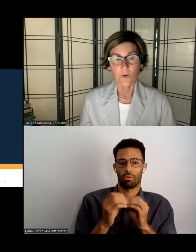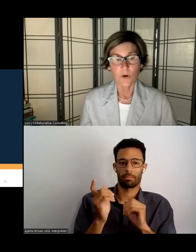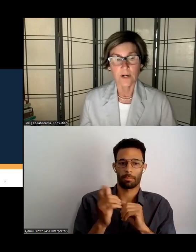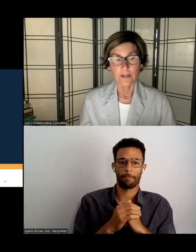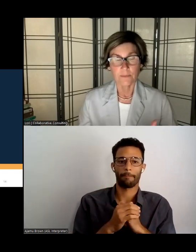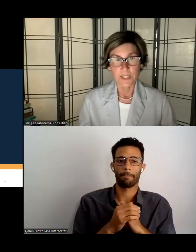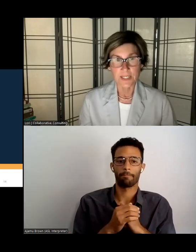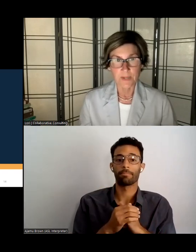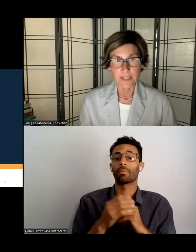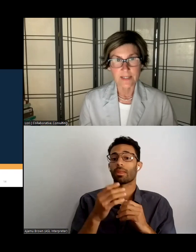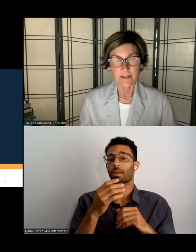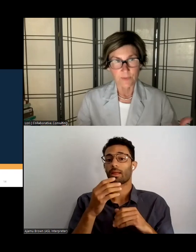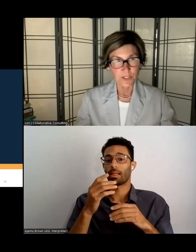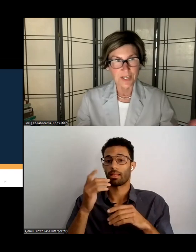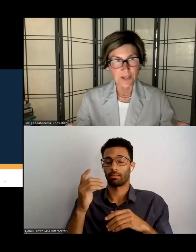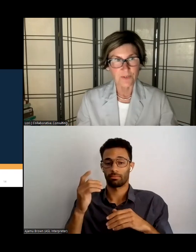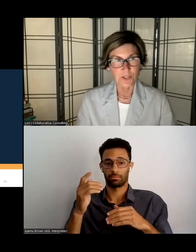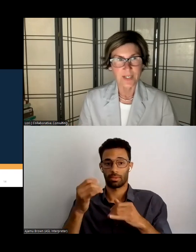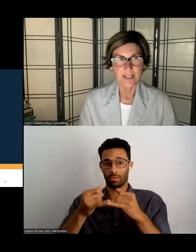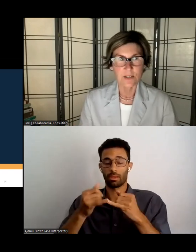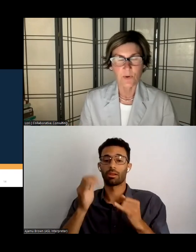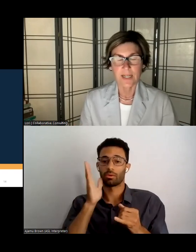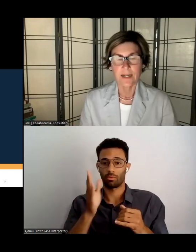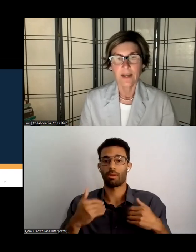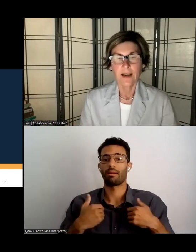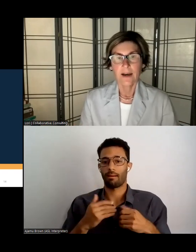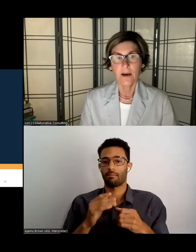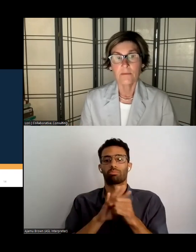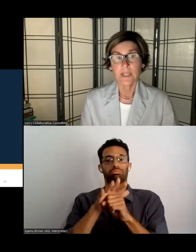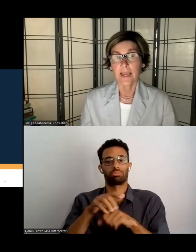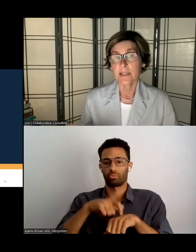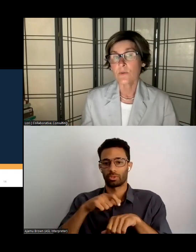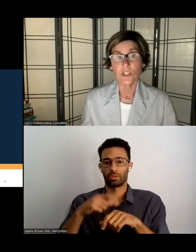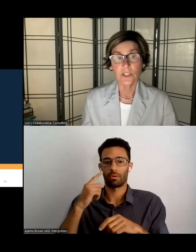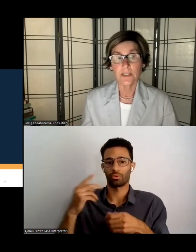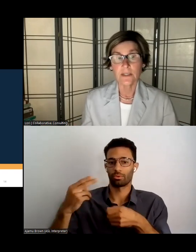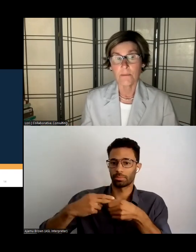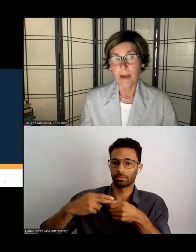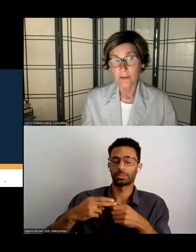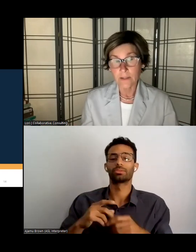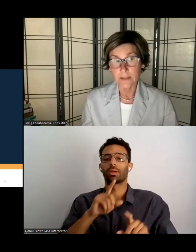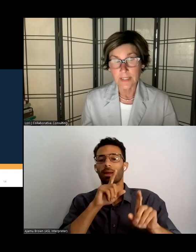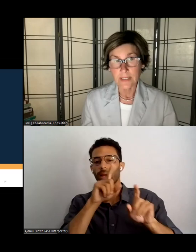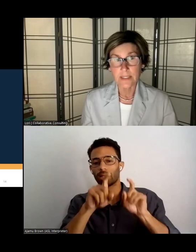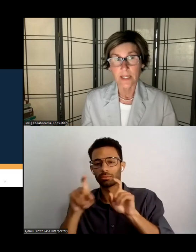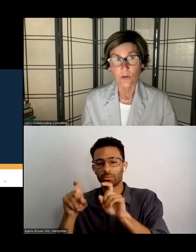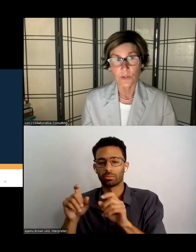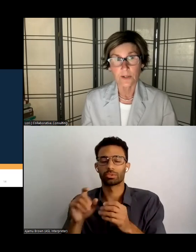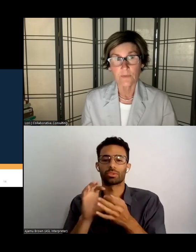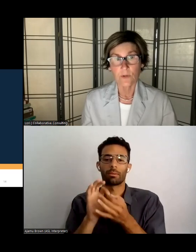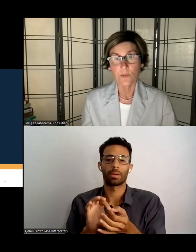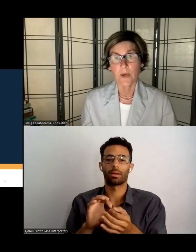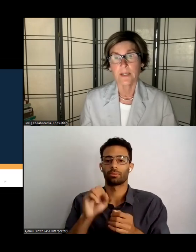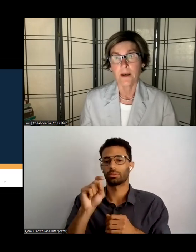time for participants, which thank you for joining this morning, to ask questions about the